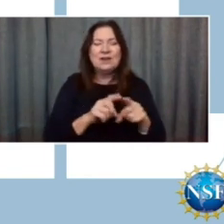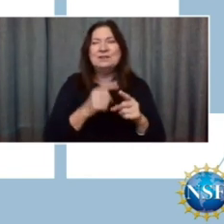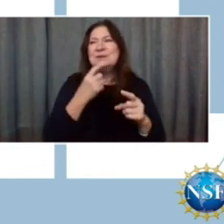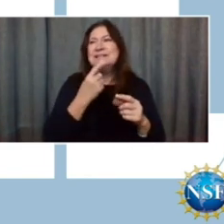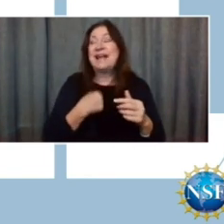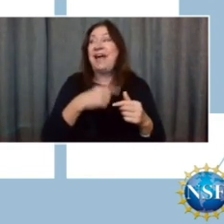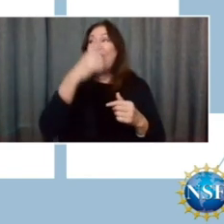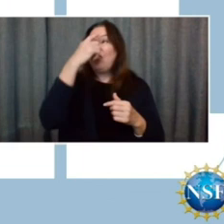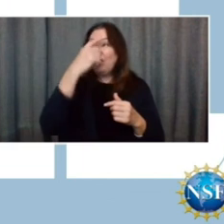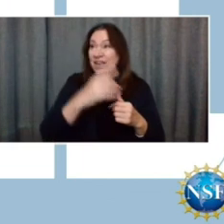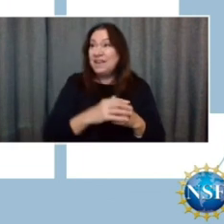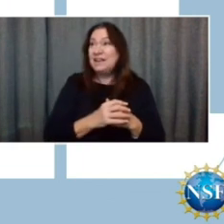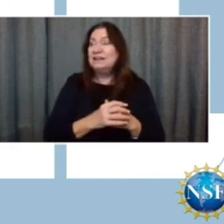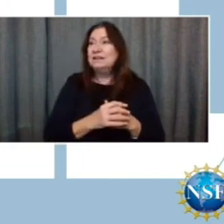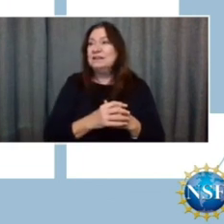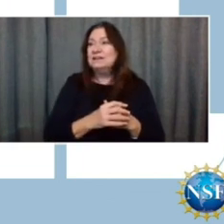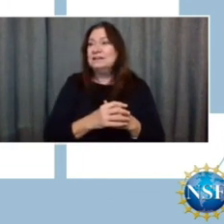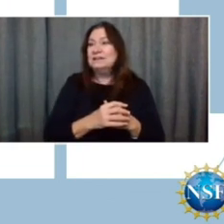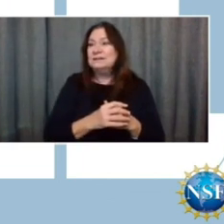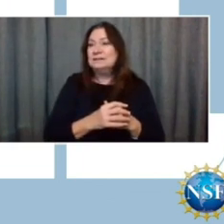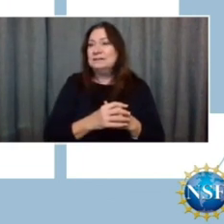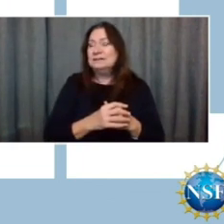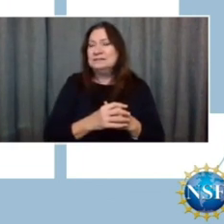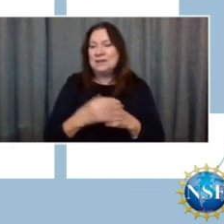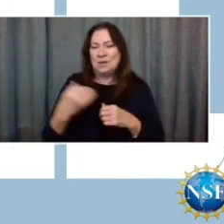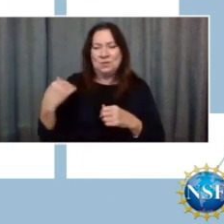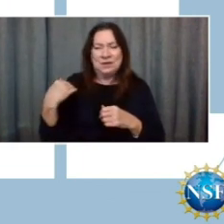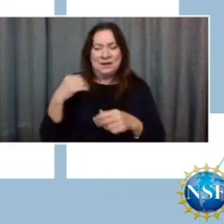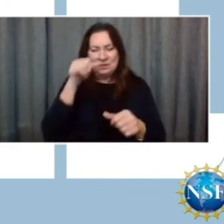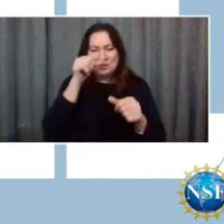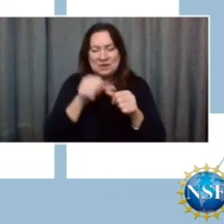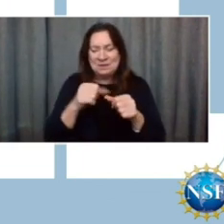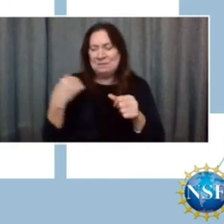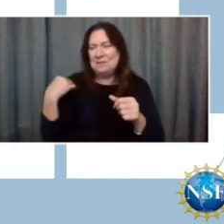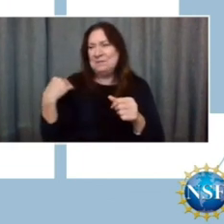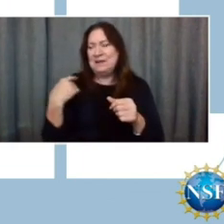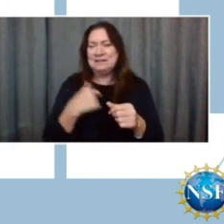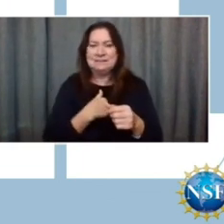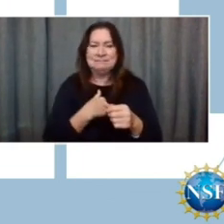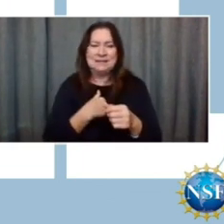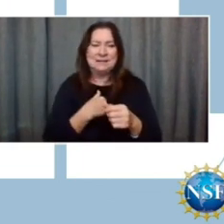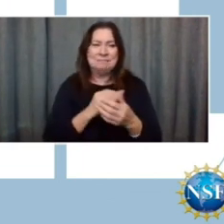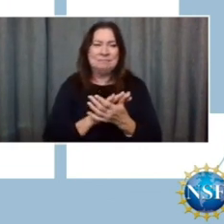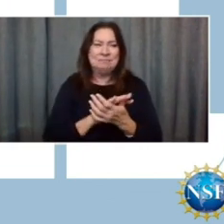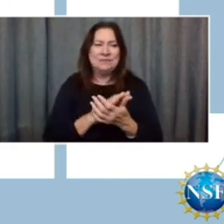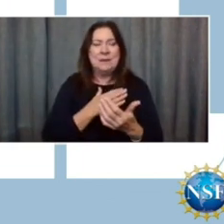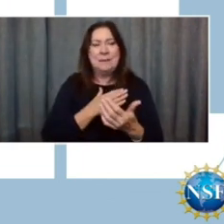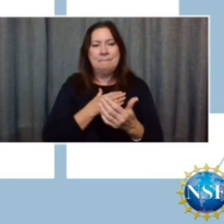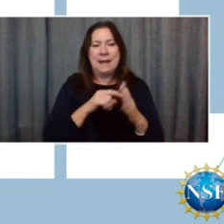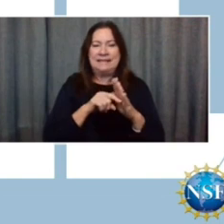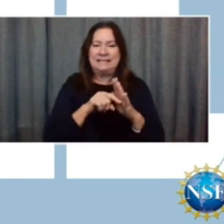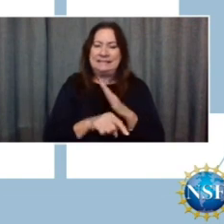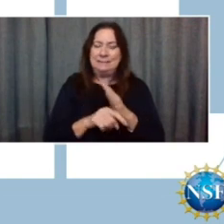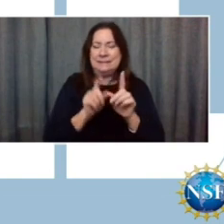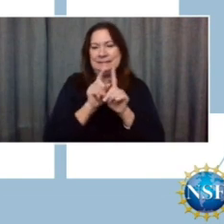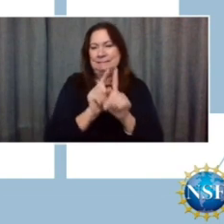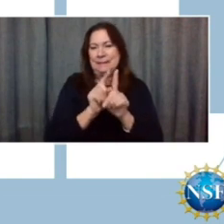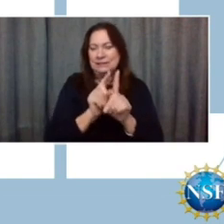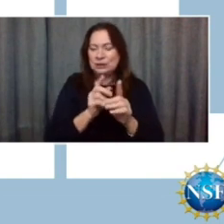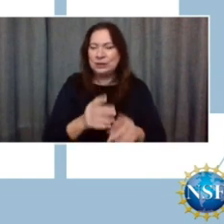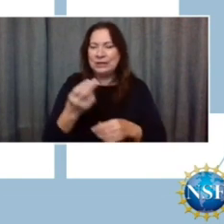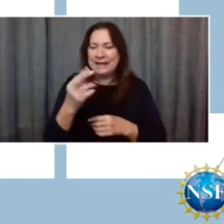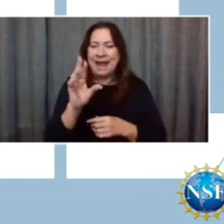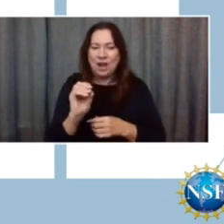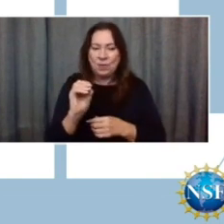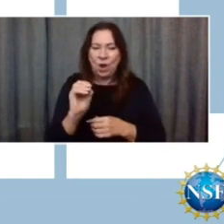that it reminds me a lot of one of kind of my deepest mentors and heroes in the world is